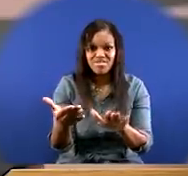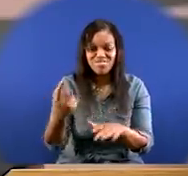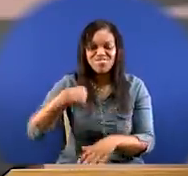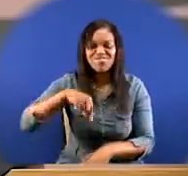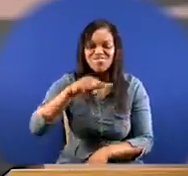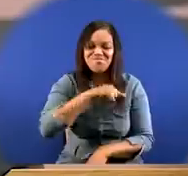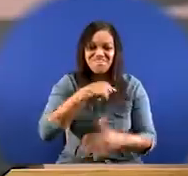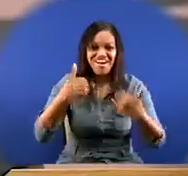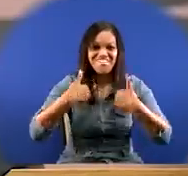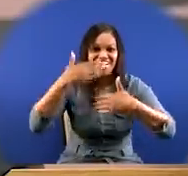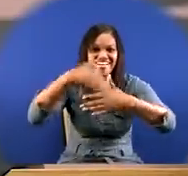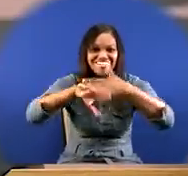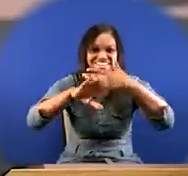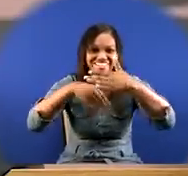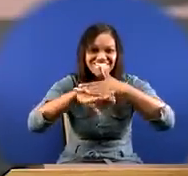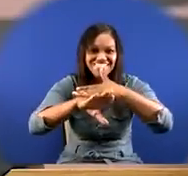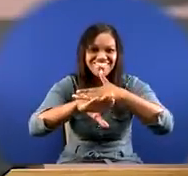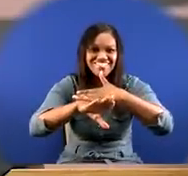have access.